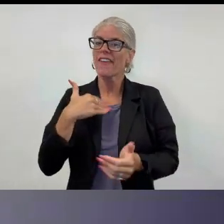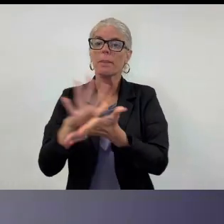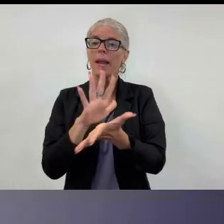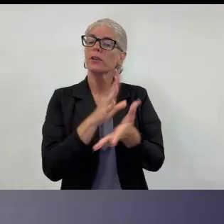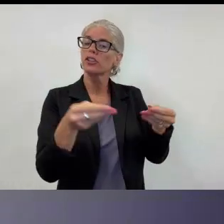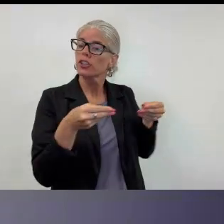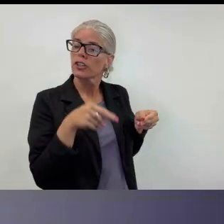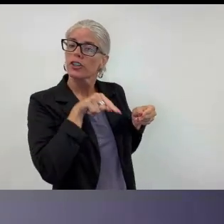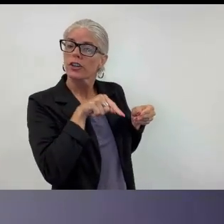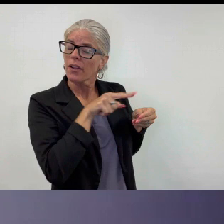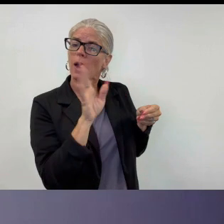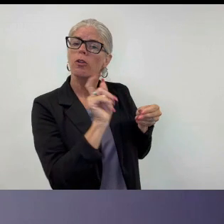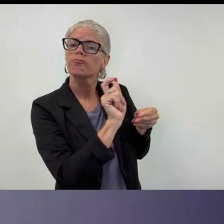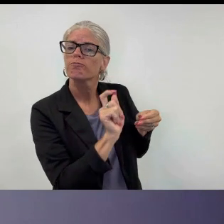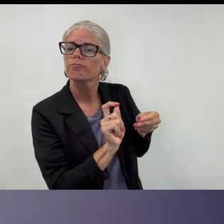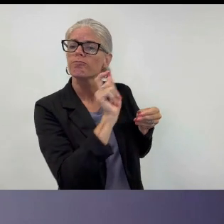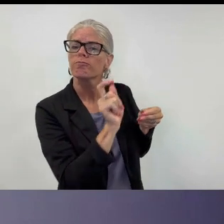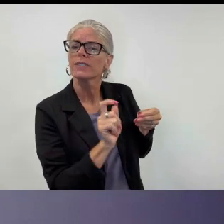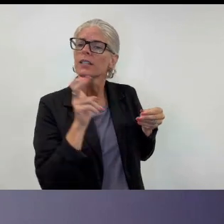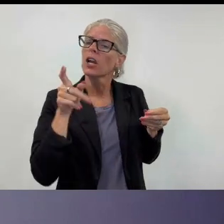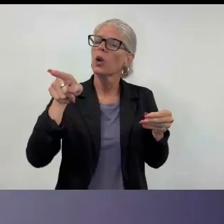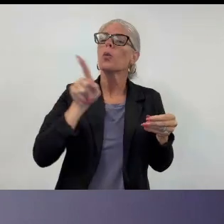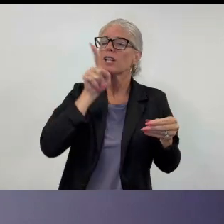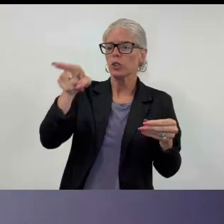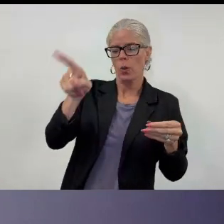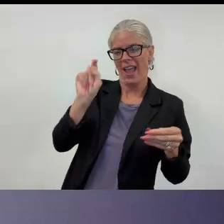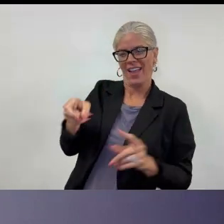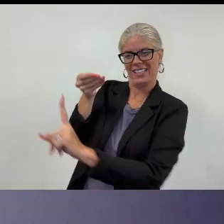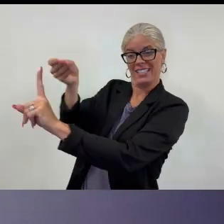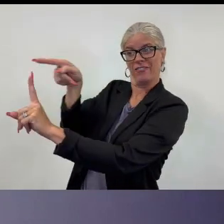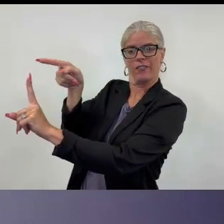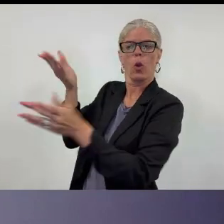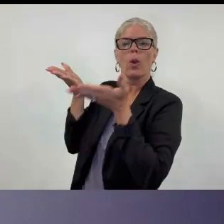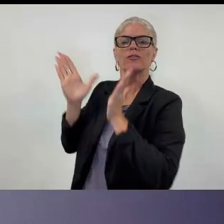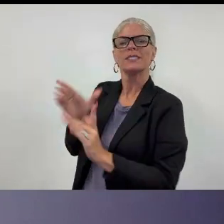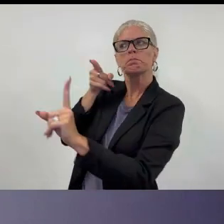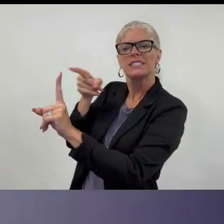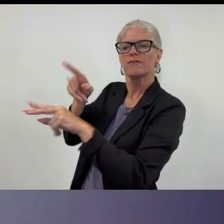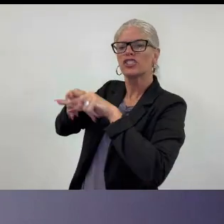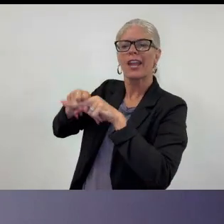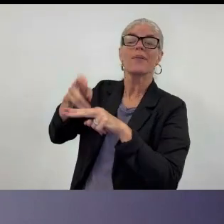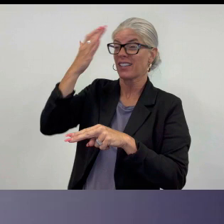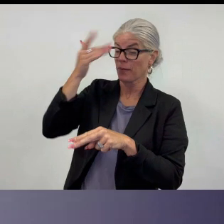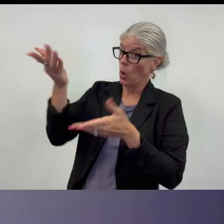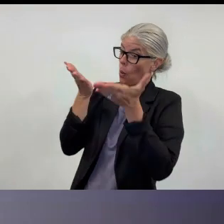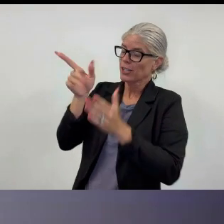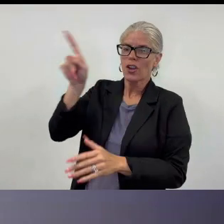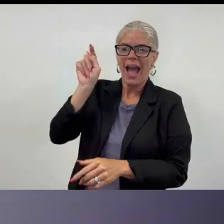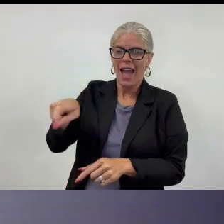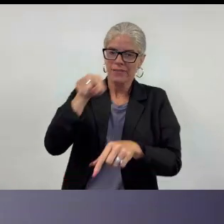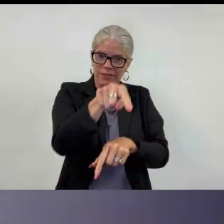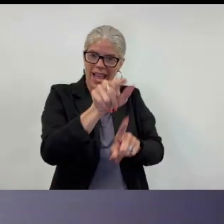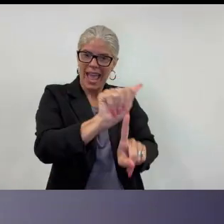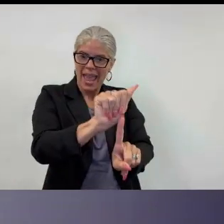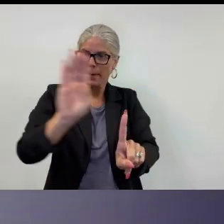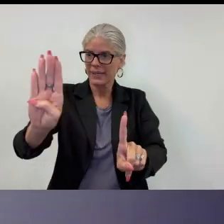the host has a little sheet, and they have to give, each service person, they go to the first